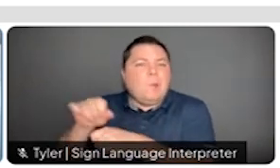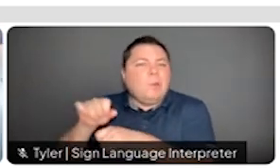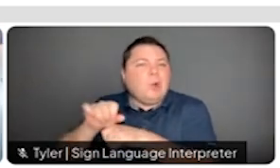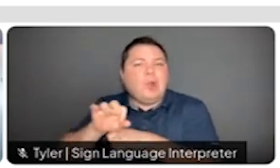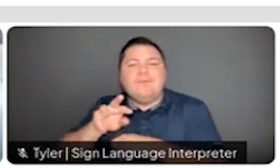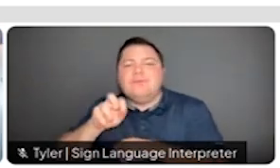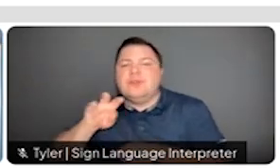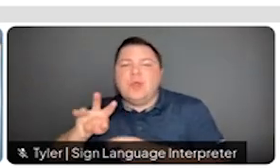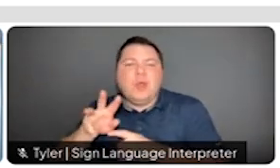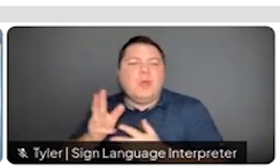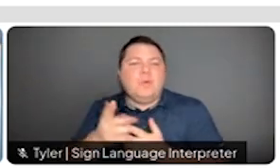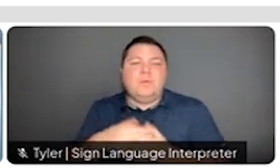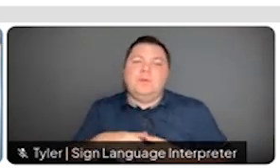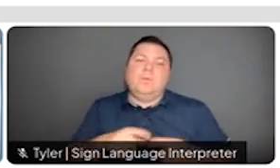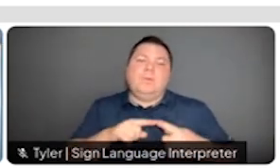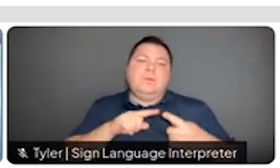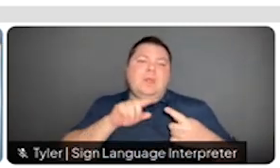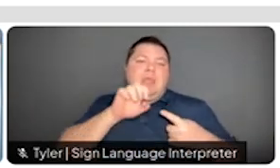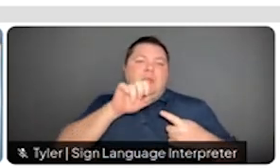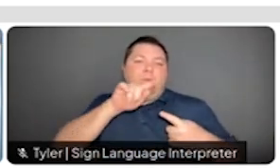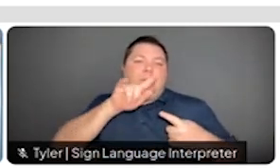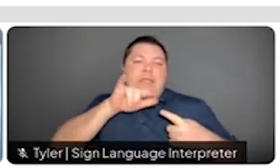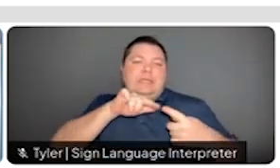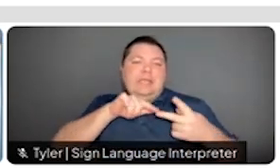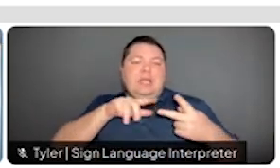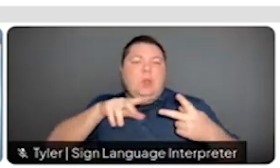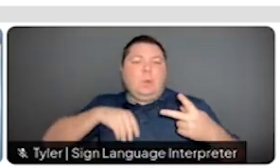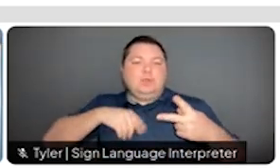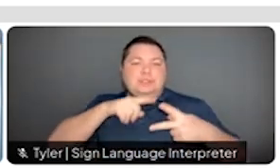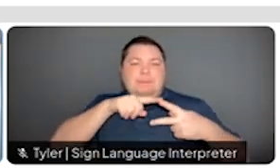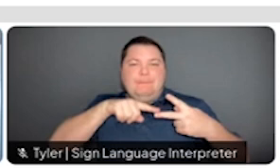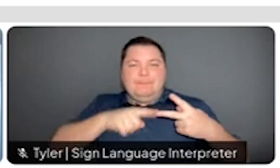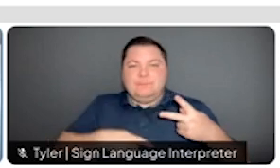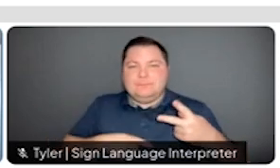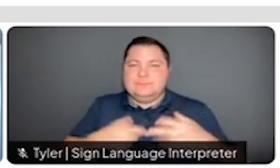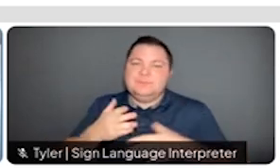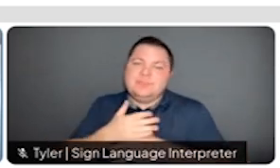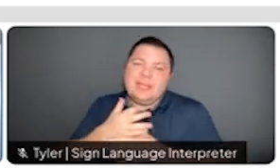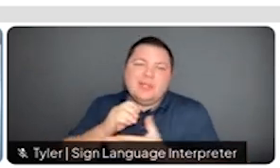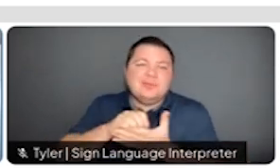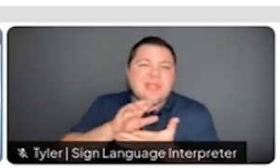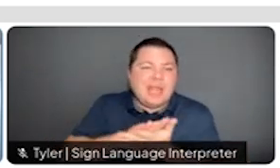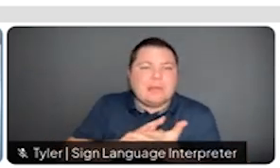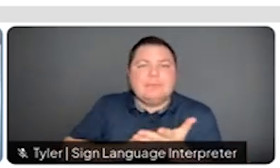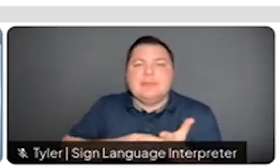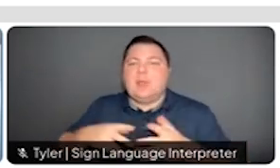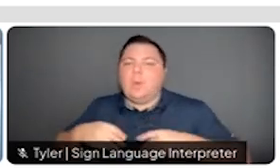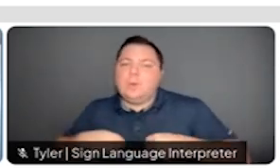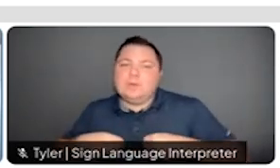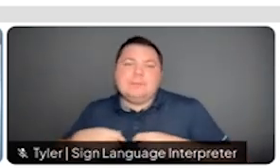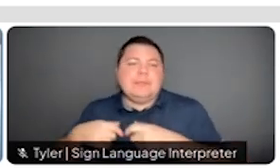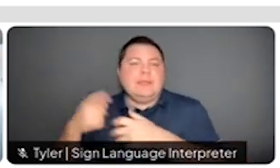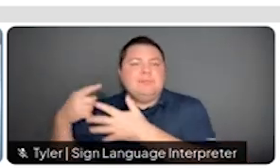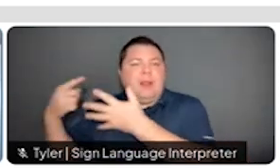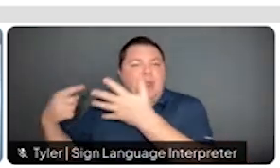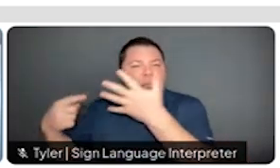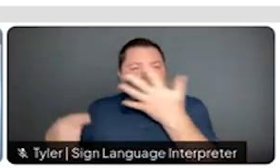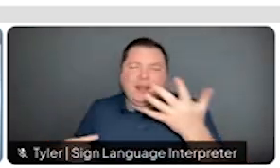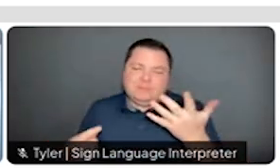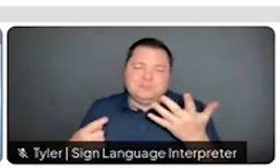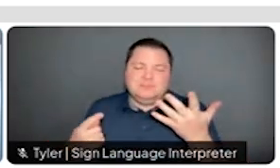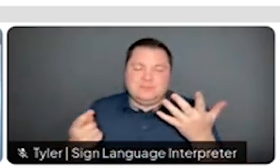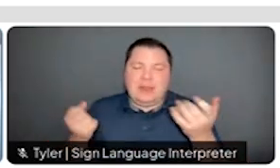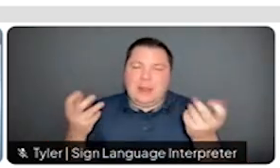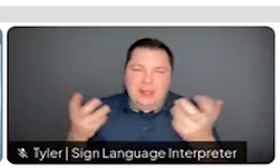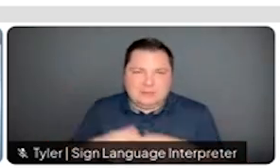and ownership. We help issue interest to your stakeholders, share documents, track ownership breakdowns for reporting purposes, and so much more. And